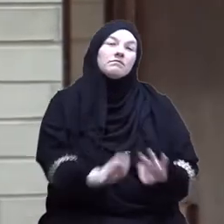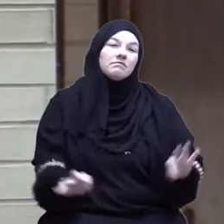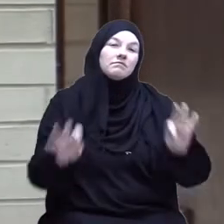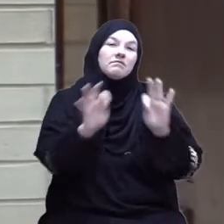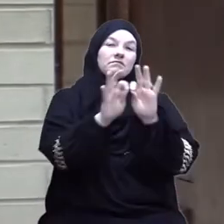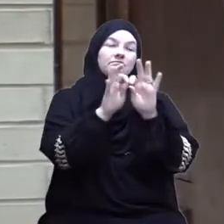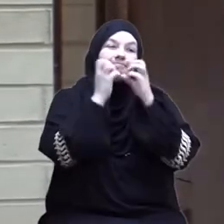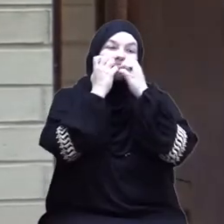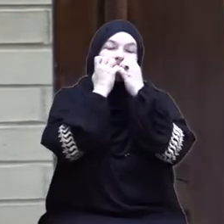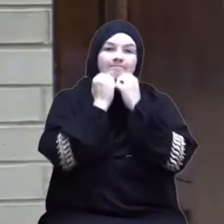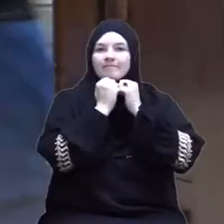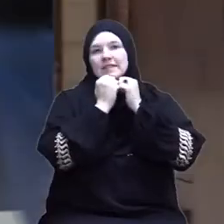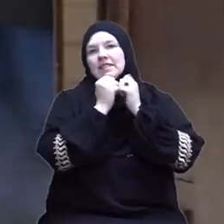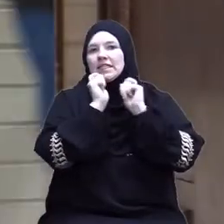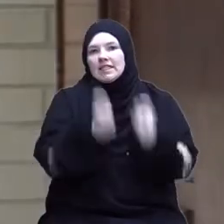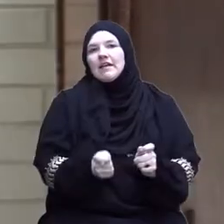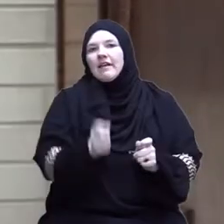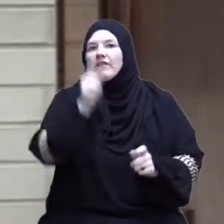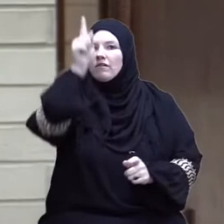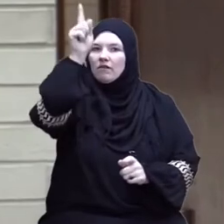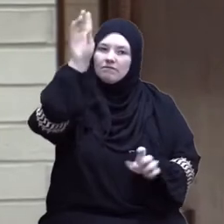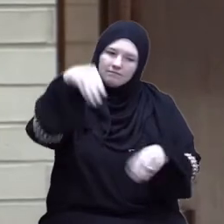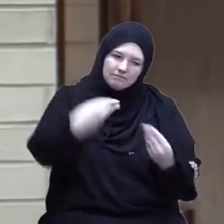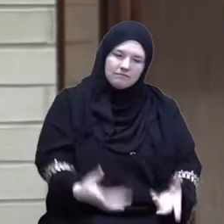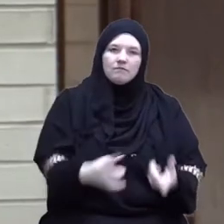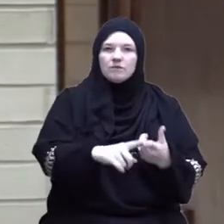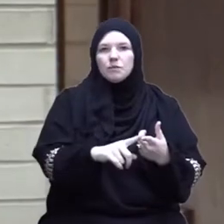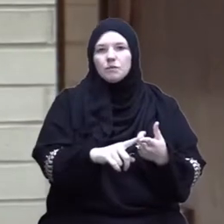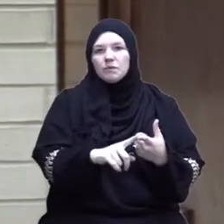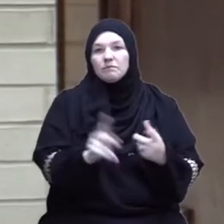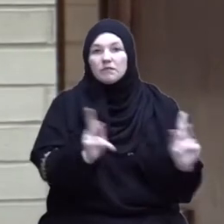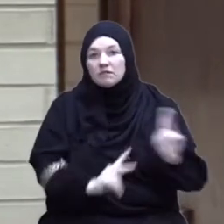Allah has given humanity is this book.